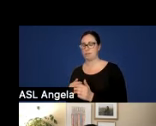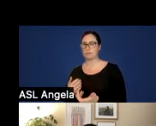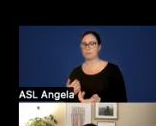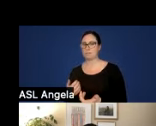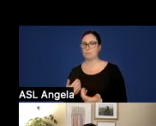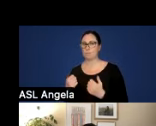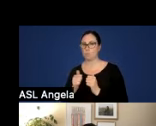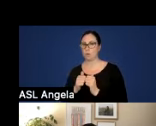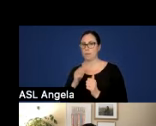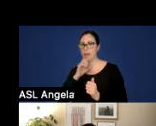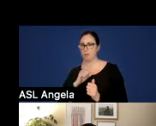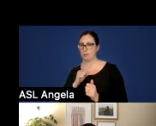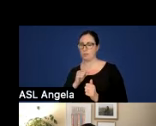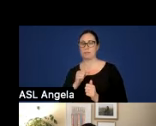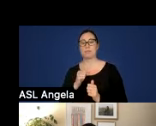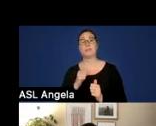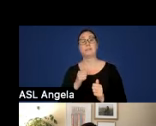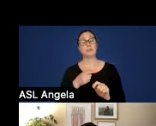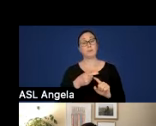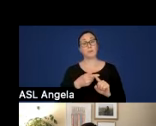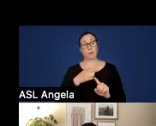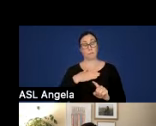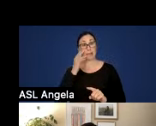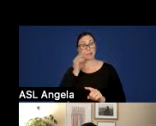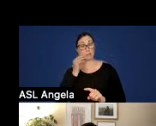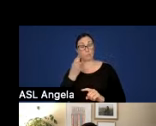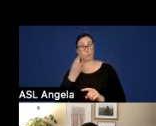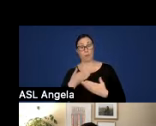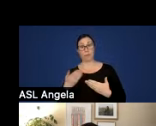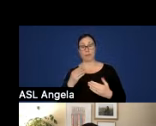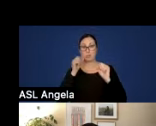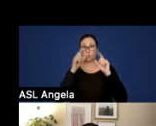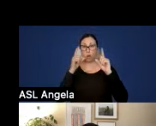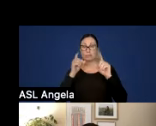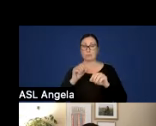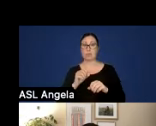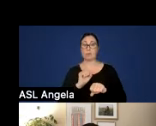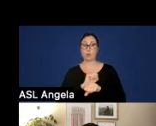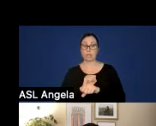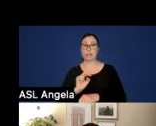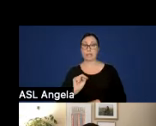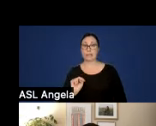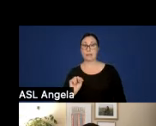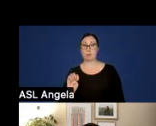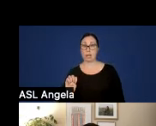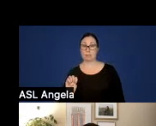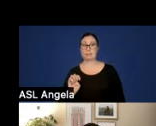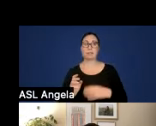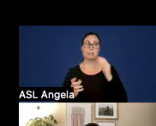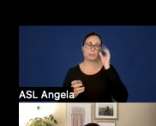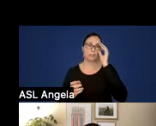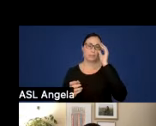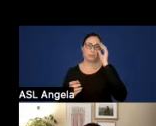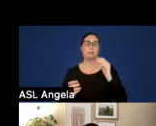I will say from my experience, one thing that surprised me in working in Nebraska was that we're having,